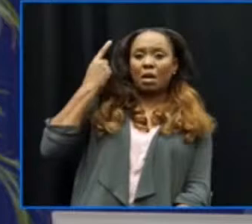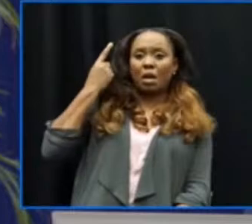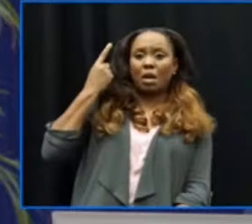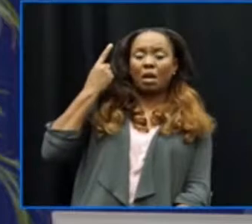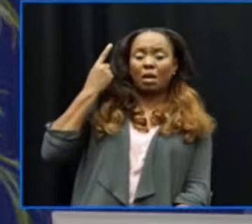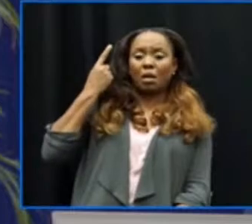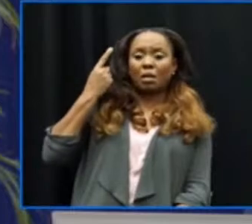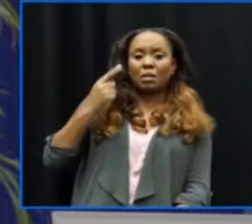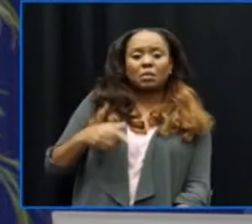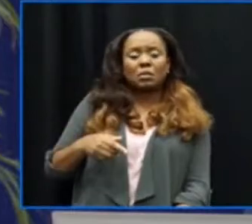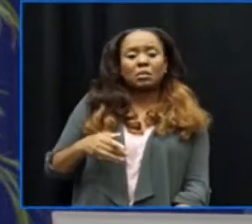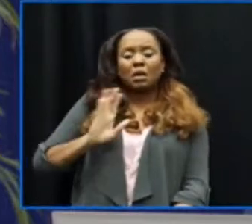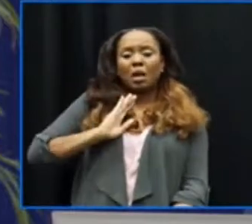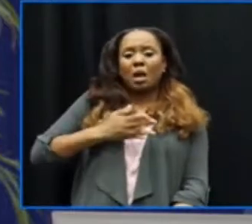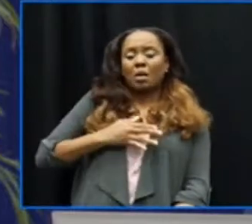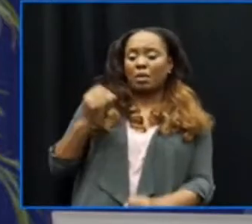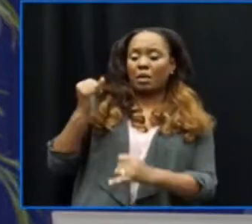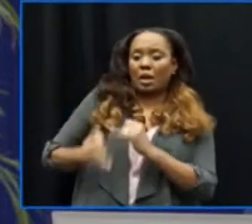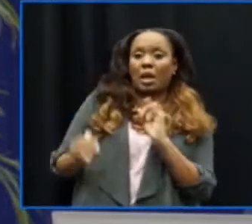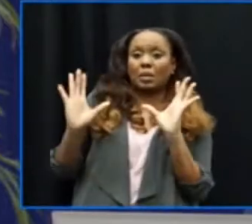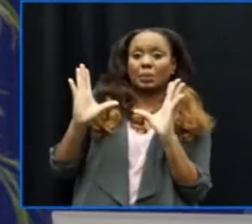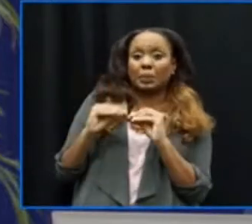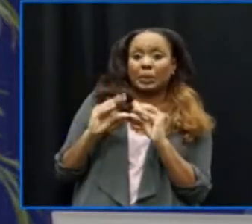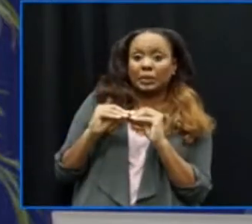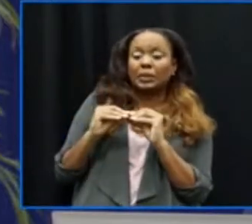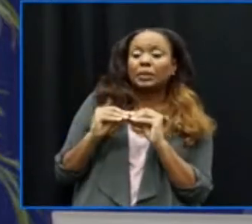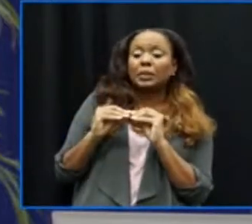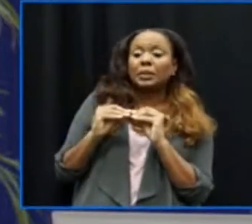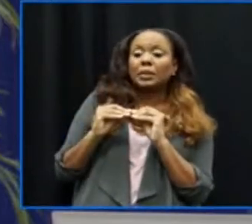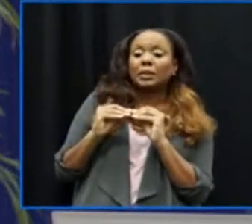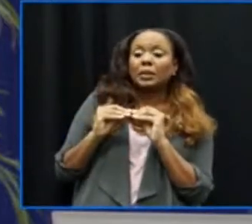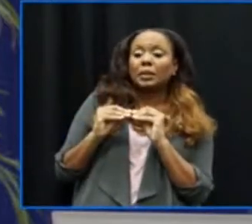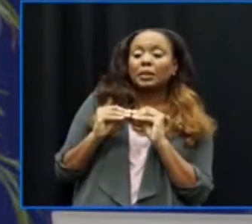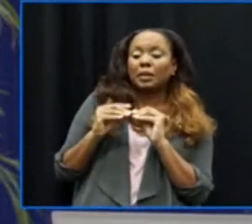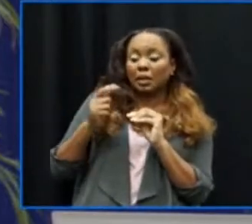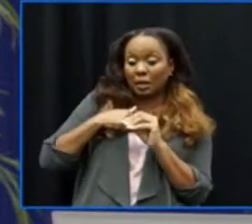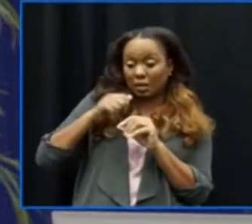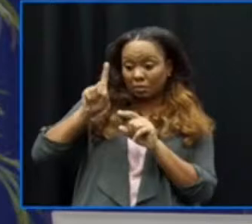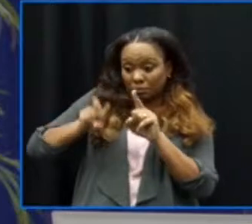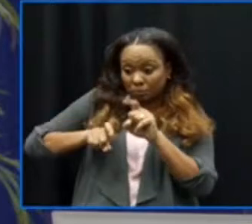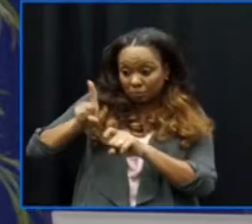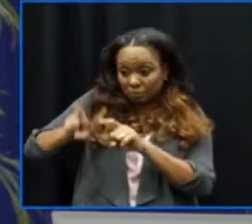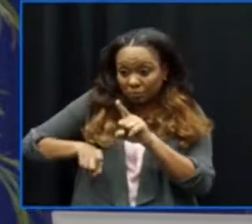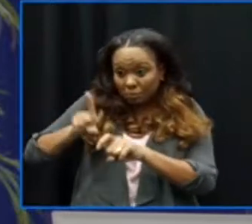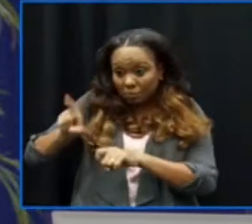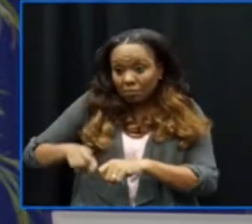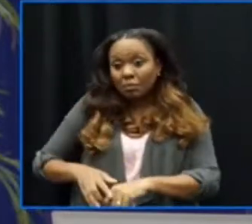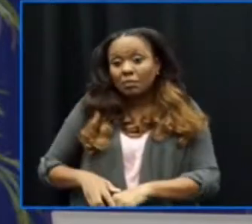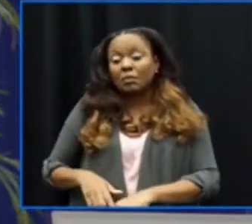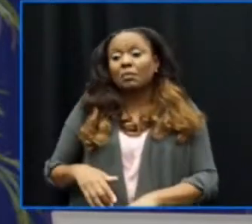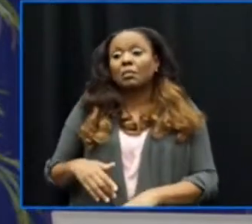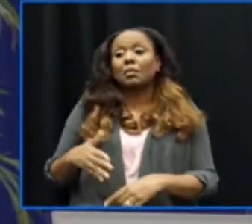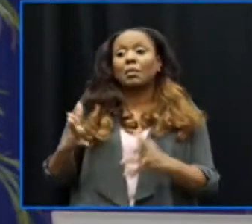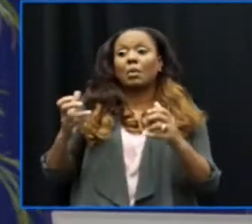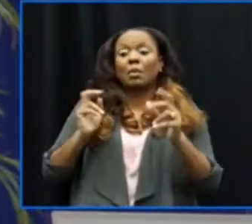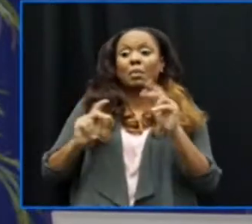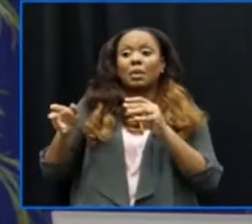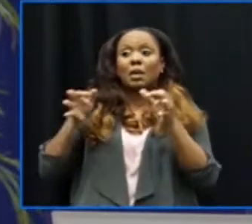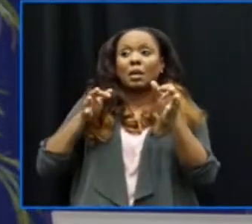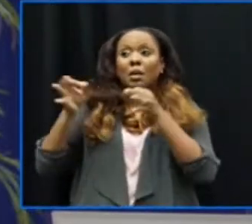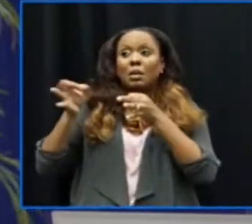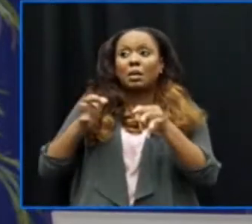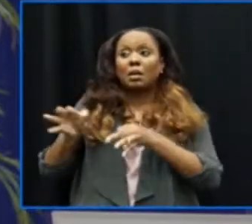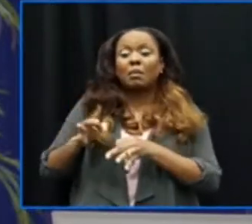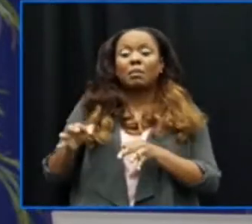And the last meeting we had on this, I actually asked questions to explain, to show to people why